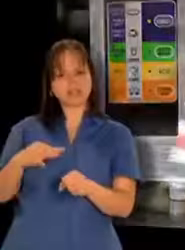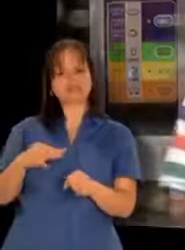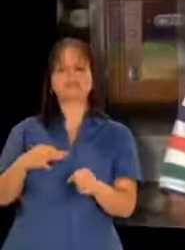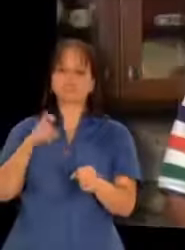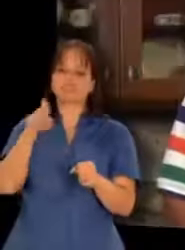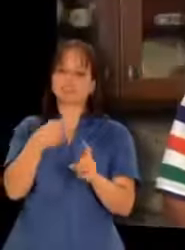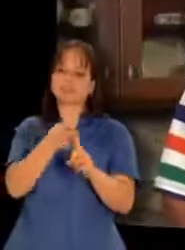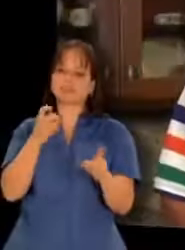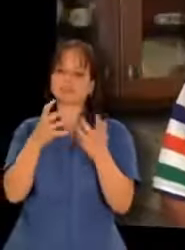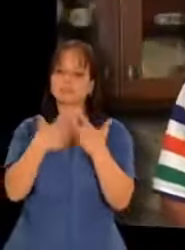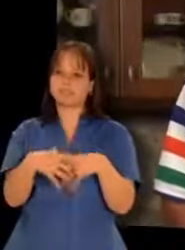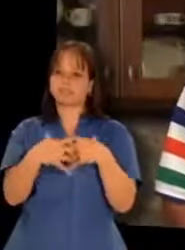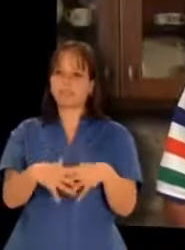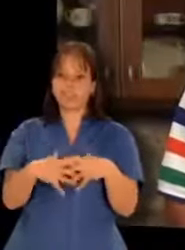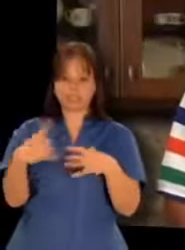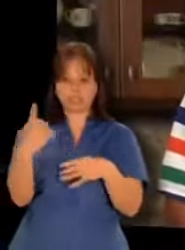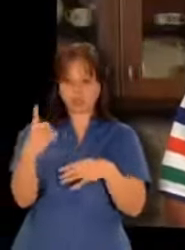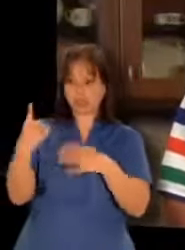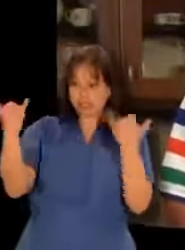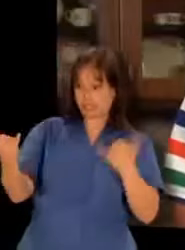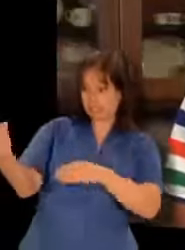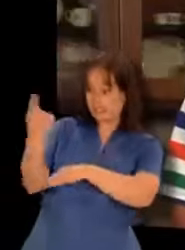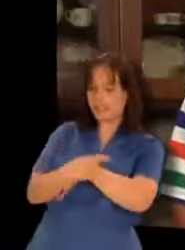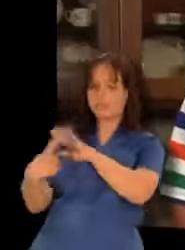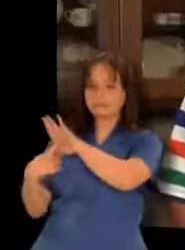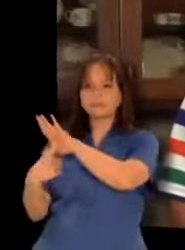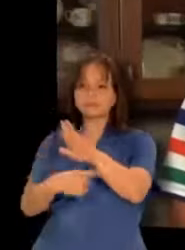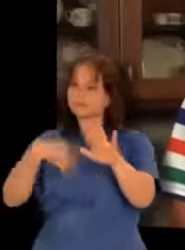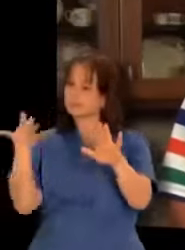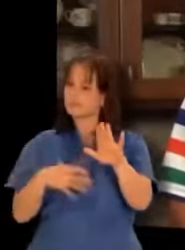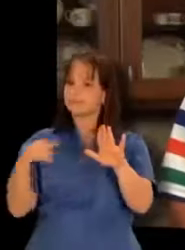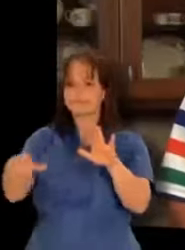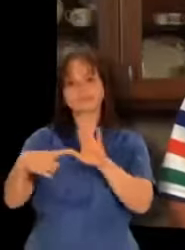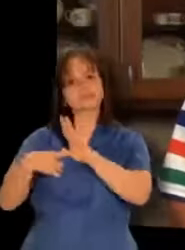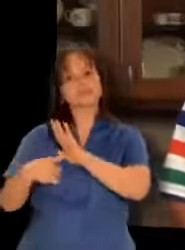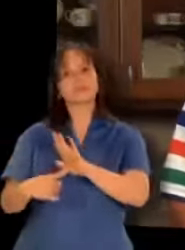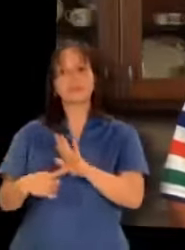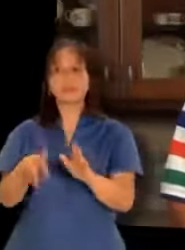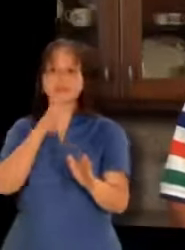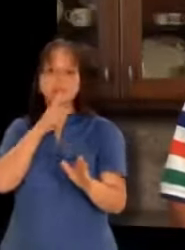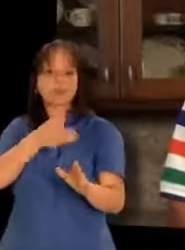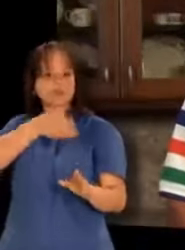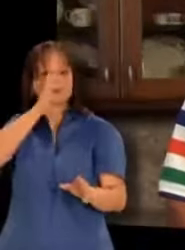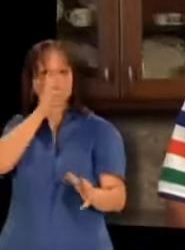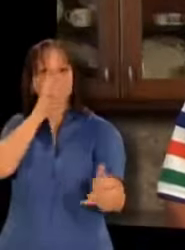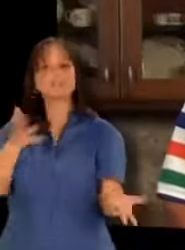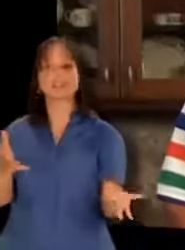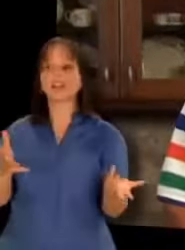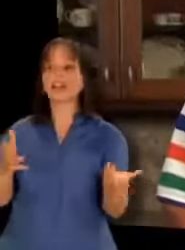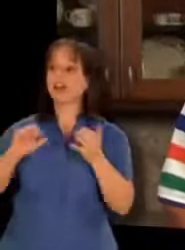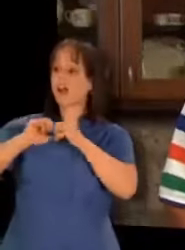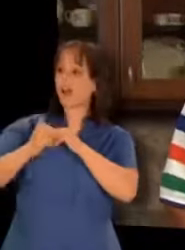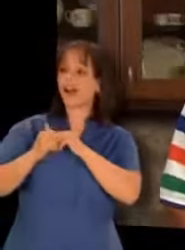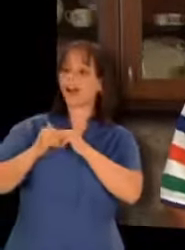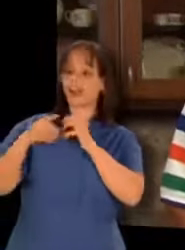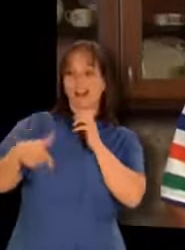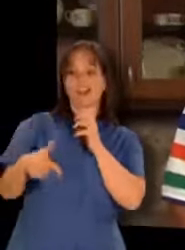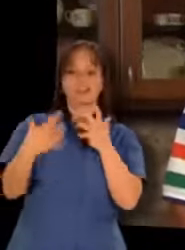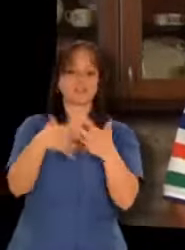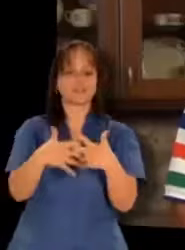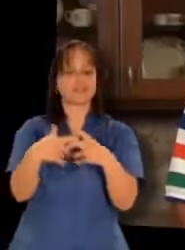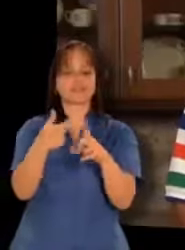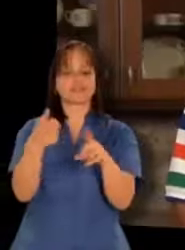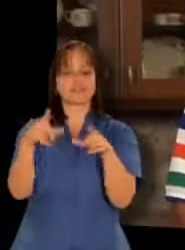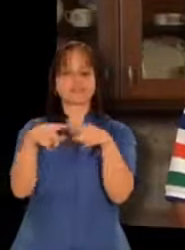machine. Now, there's somebody here today to show you an eye-opening demonstration about the water we drink and this remarkable machine